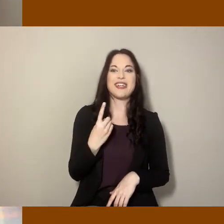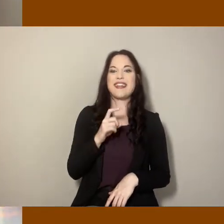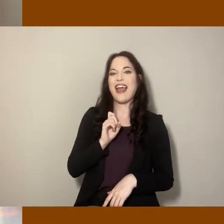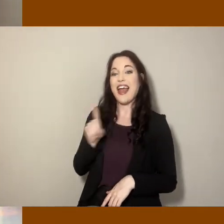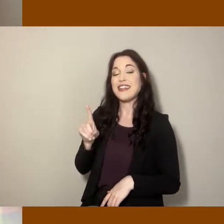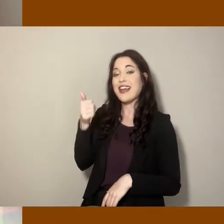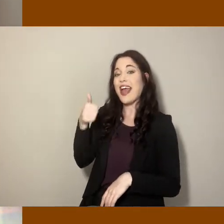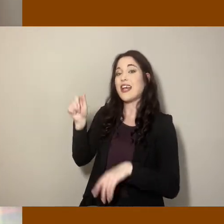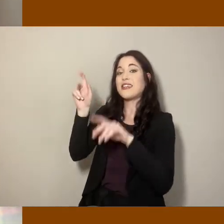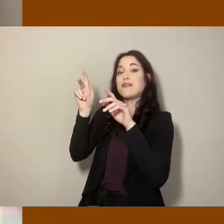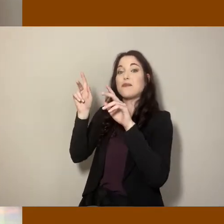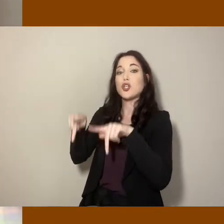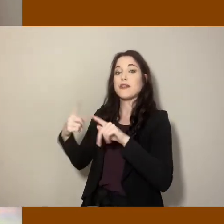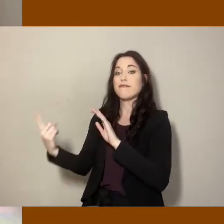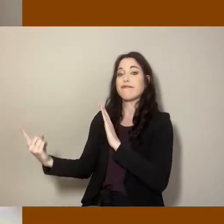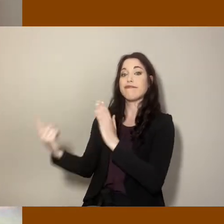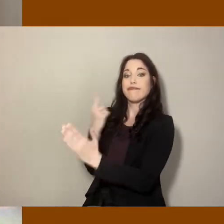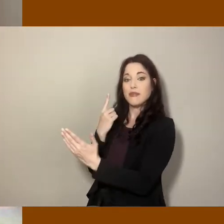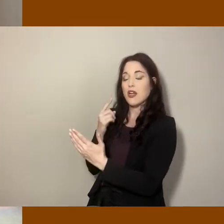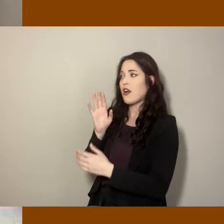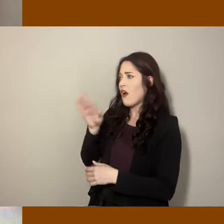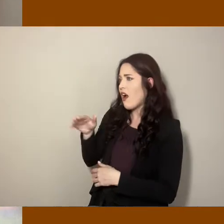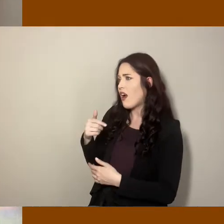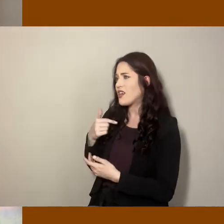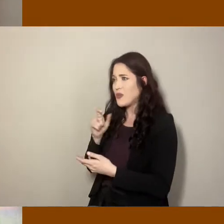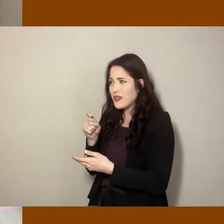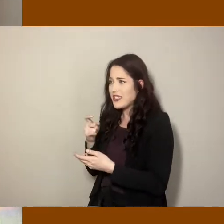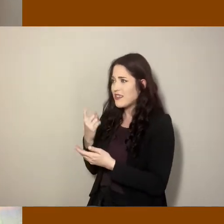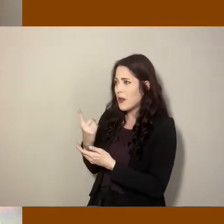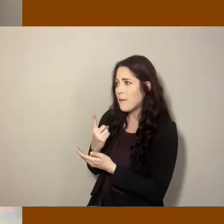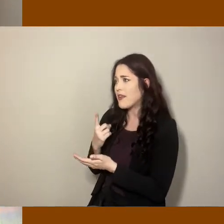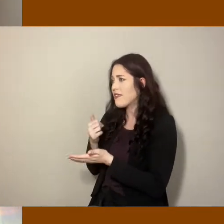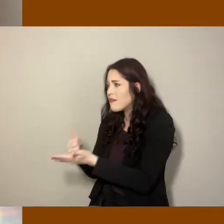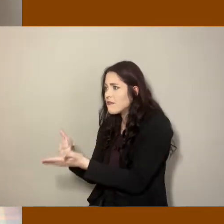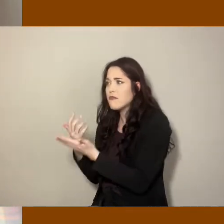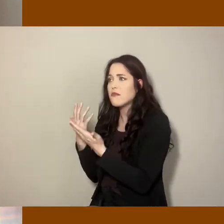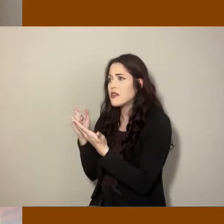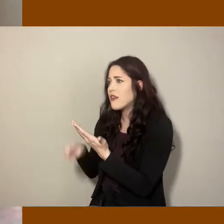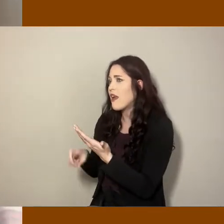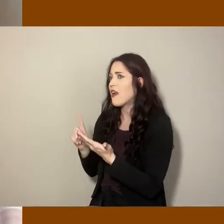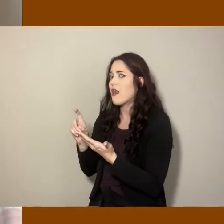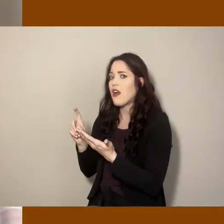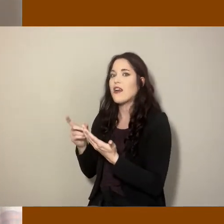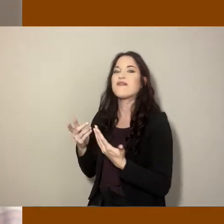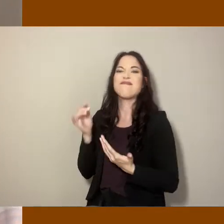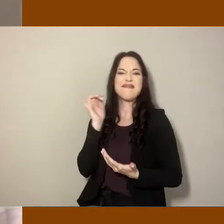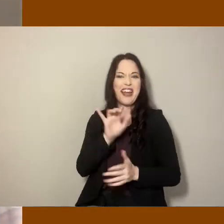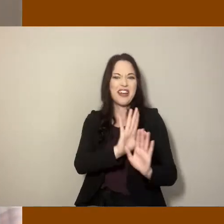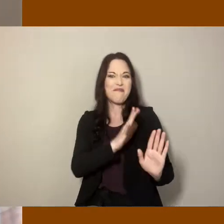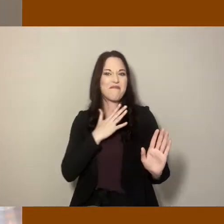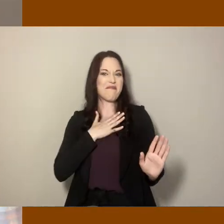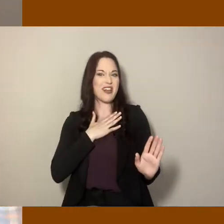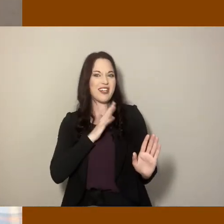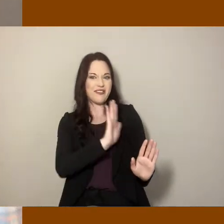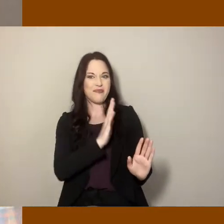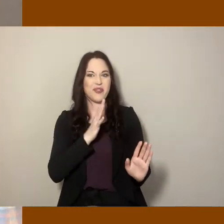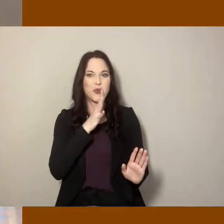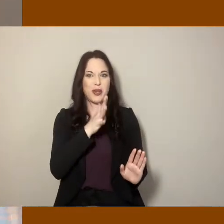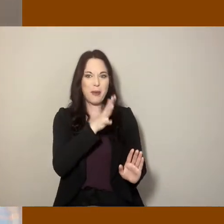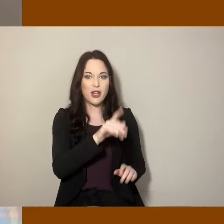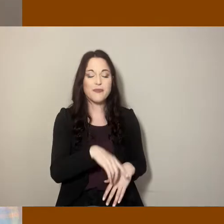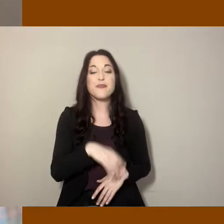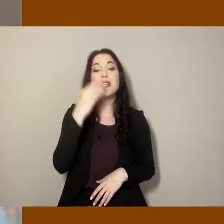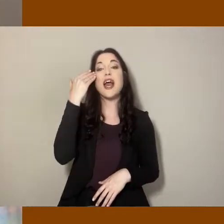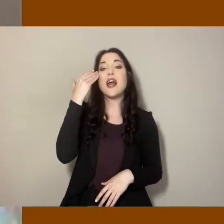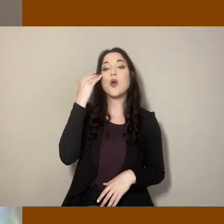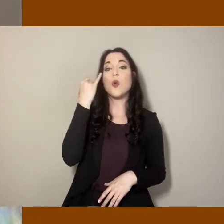anytime anybody came in if she could help meet those needs. Now, I know you, if you're a